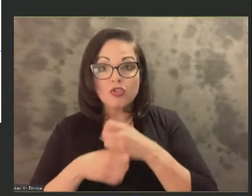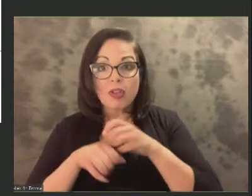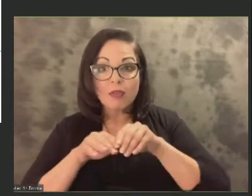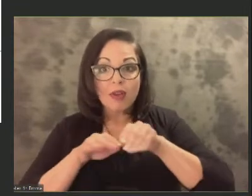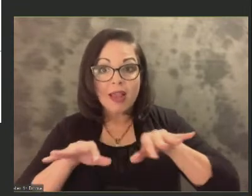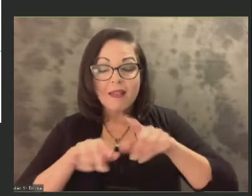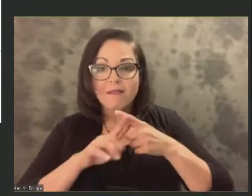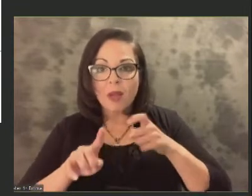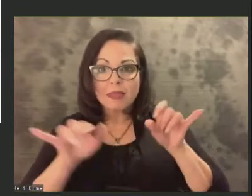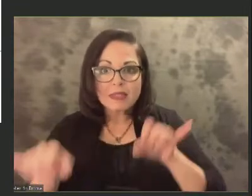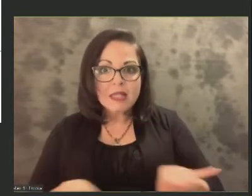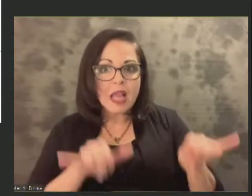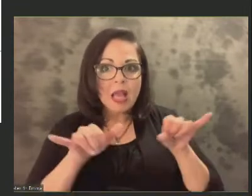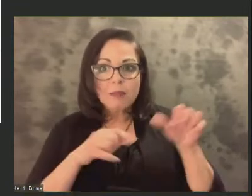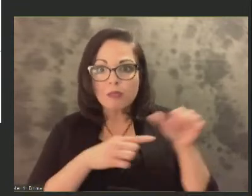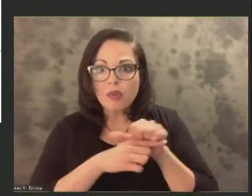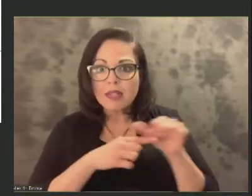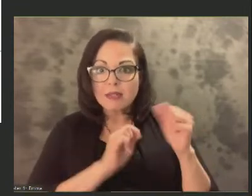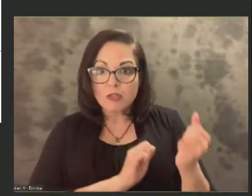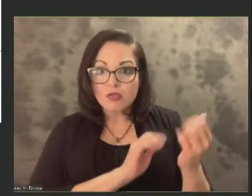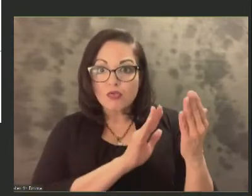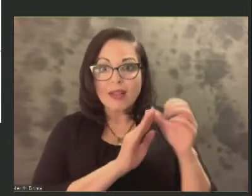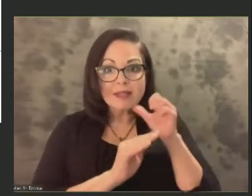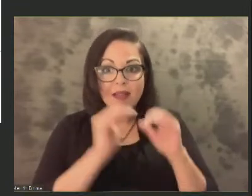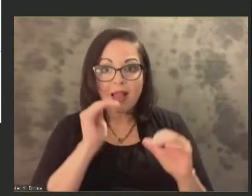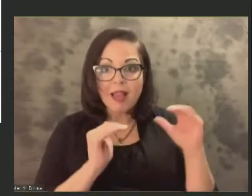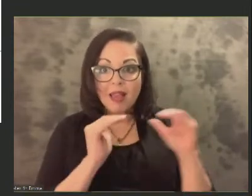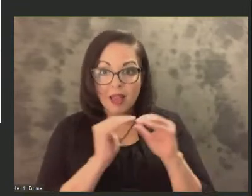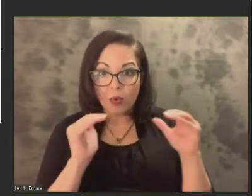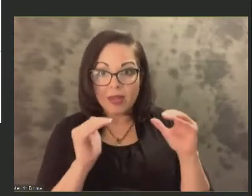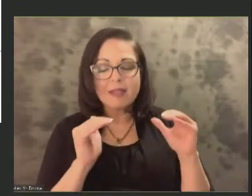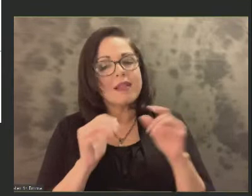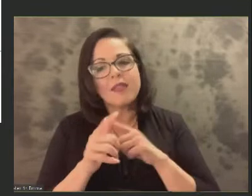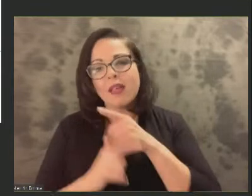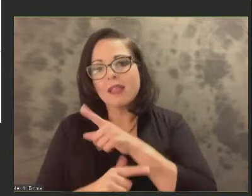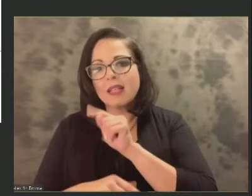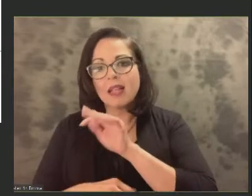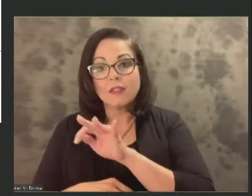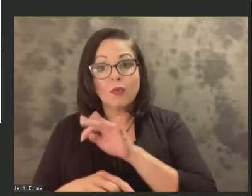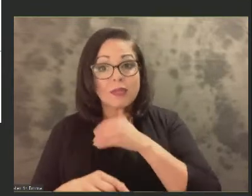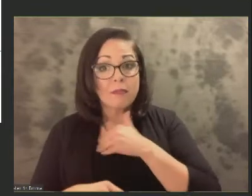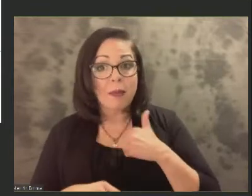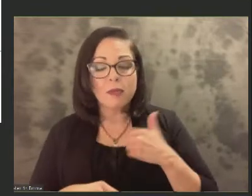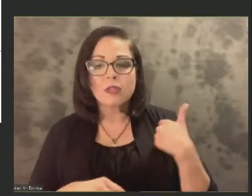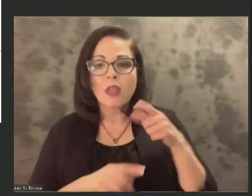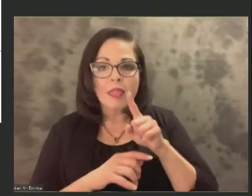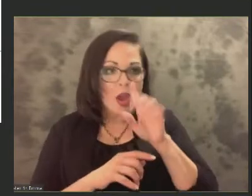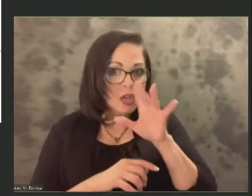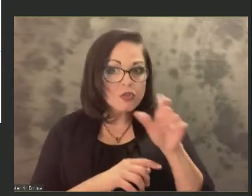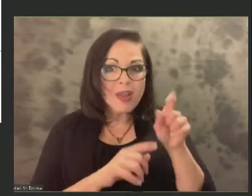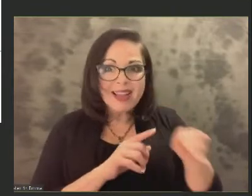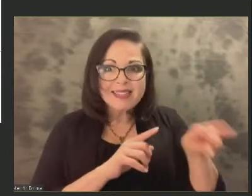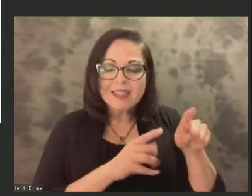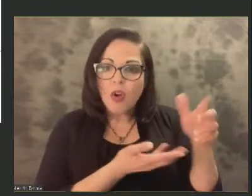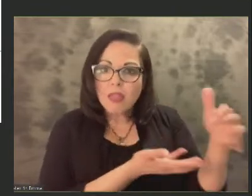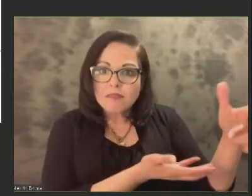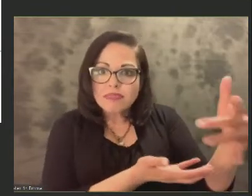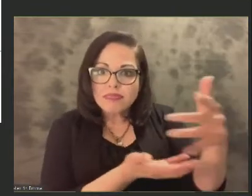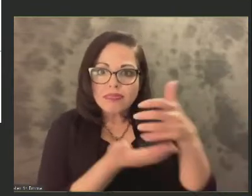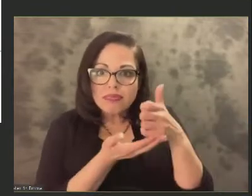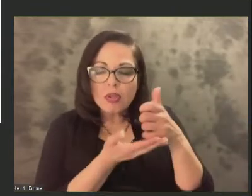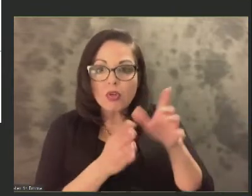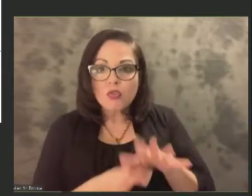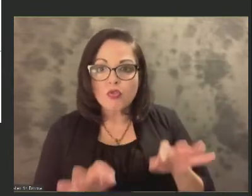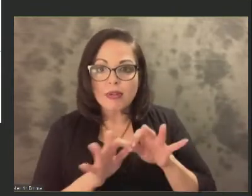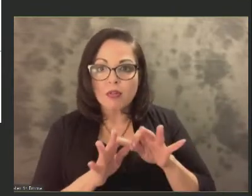promising practices to address the inequities. And the task force members were tracking all this critical information. And